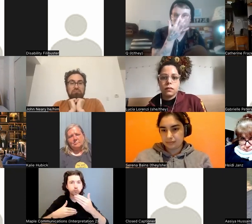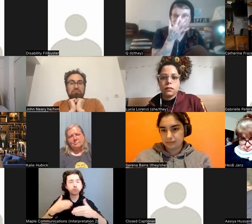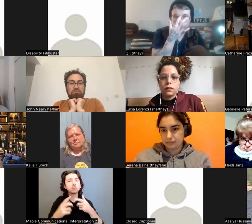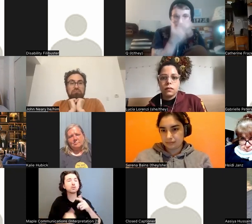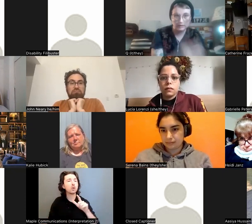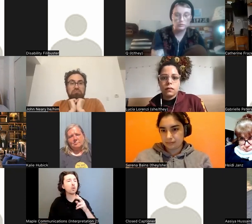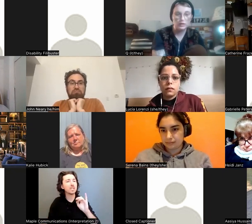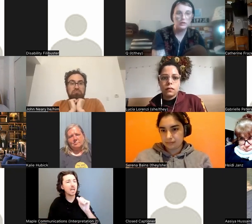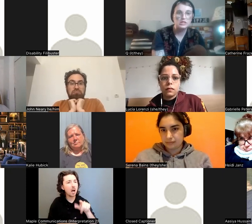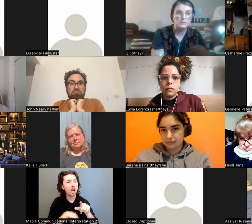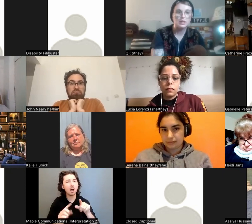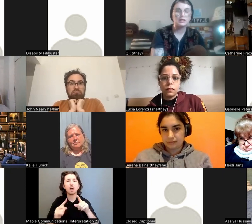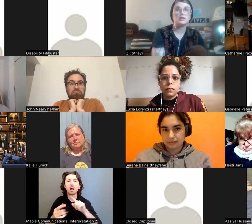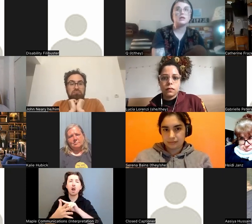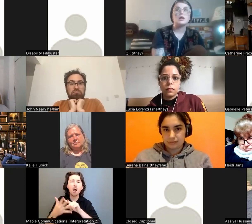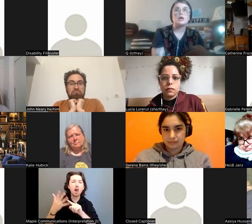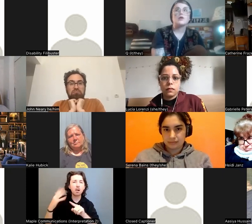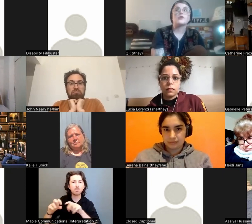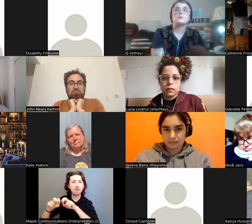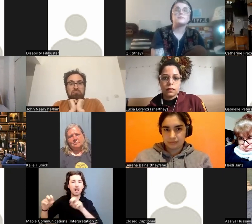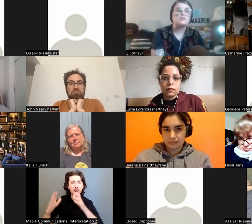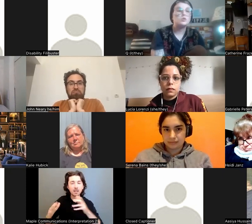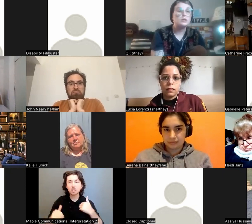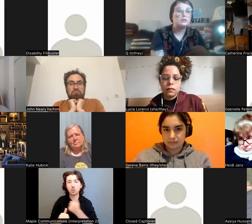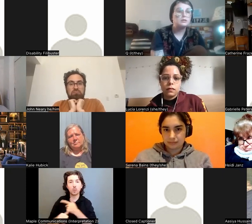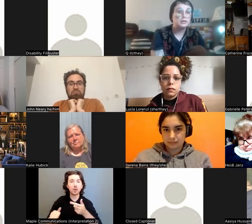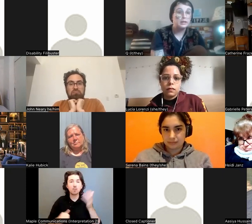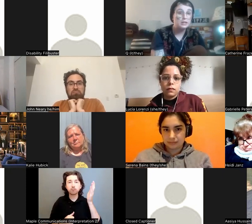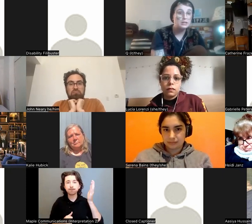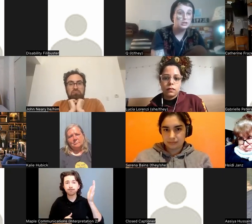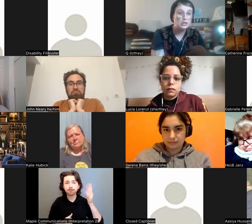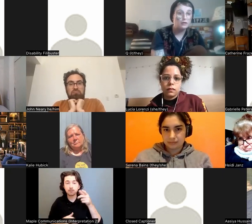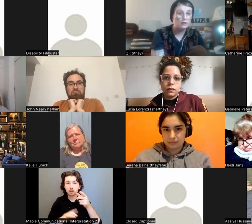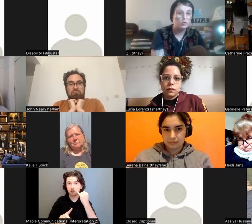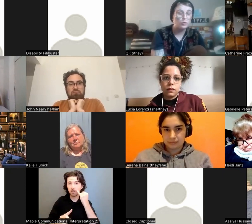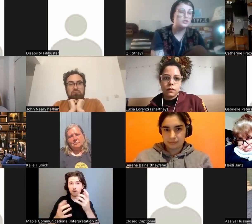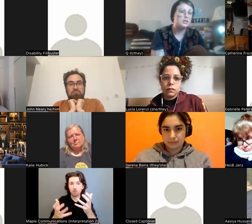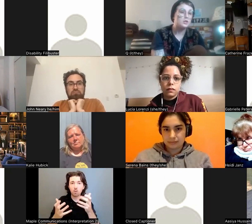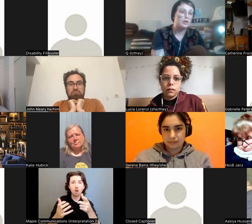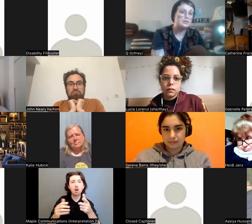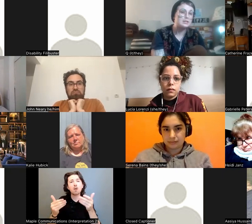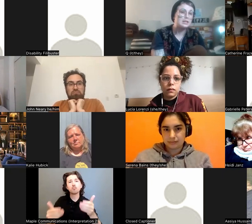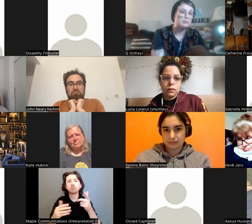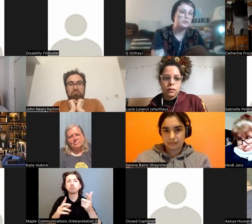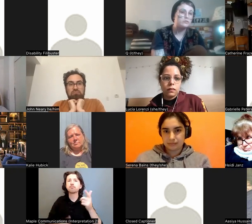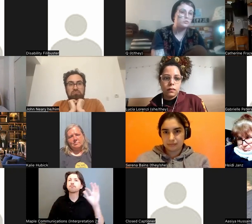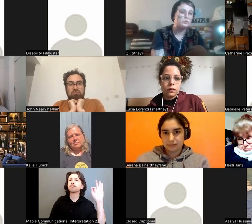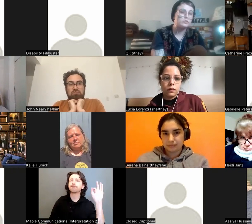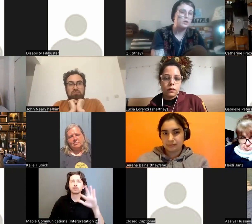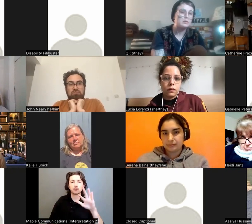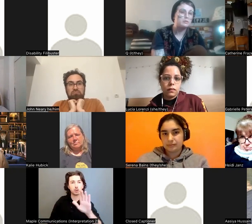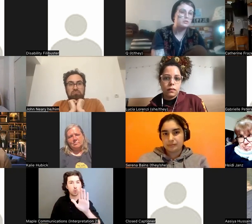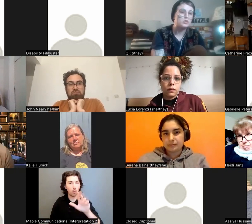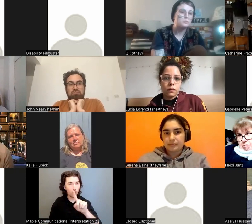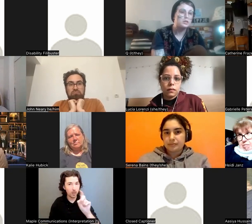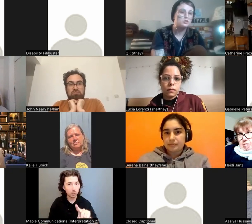the panelists as we are speaking, if you would like to share the question that you brought to the table, if you